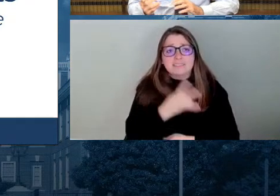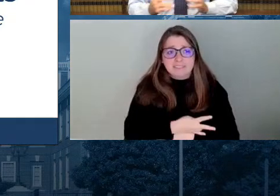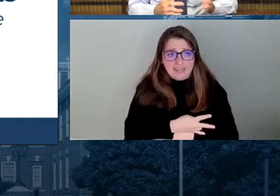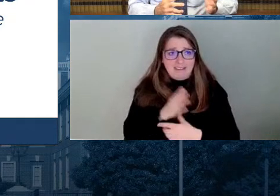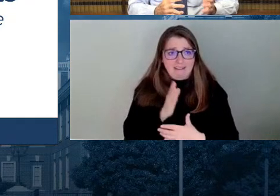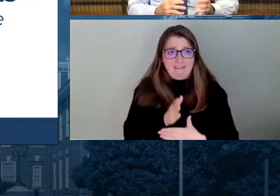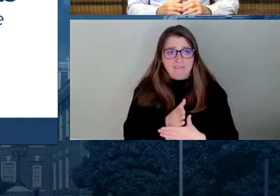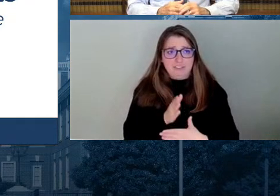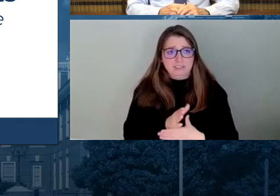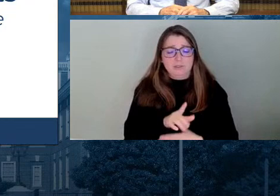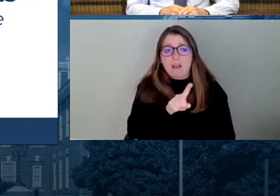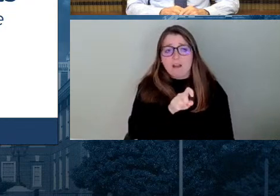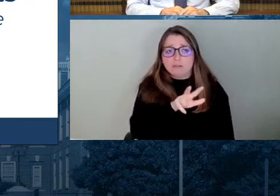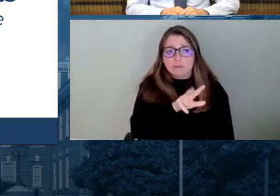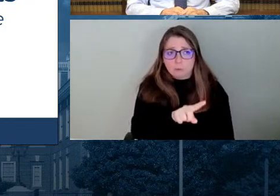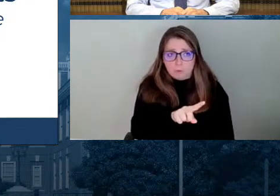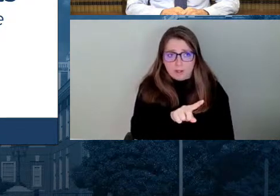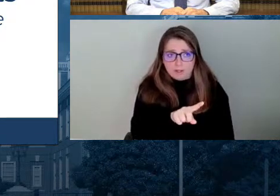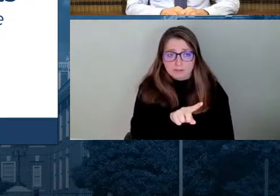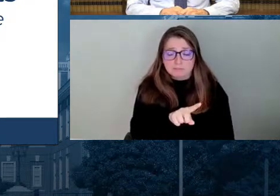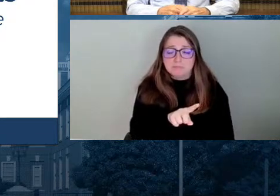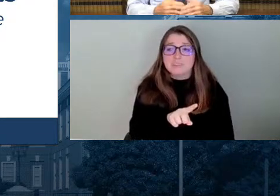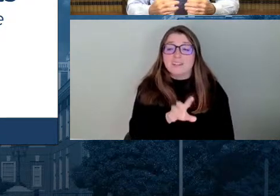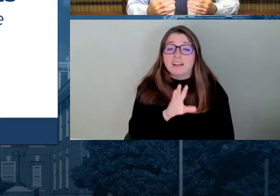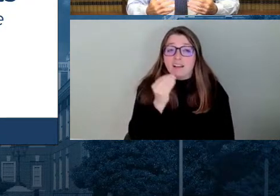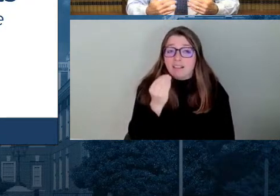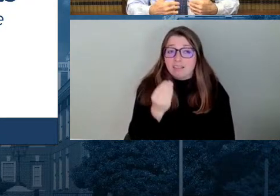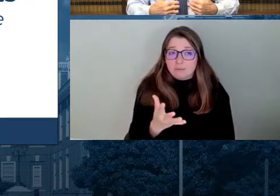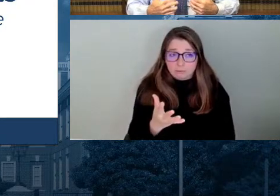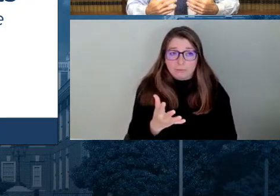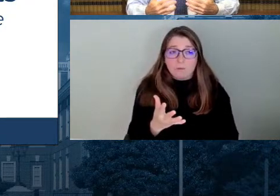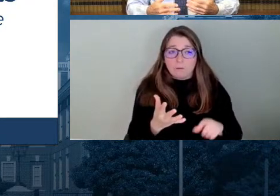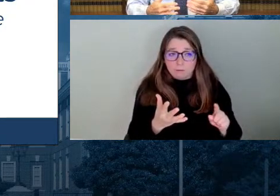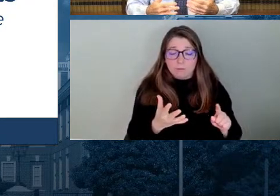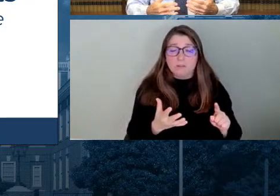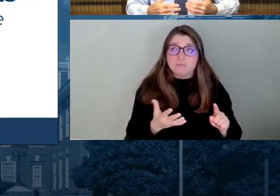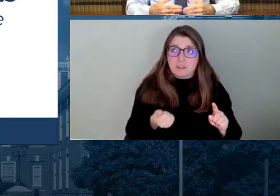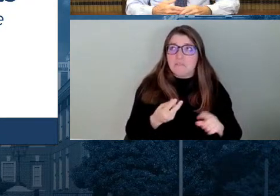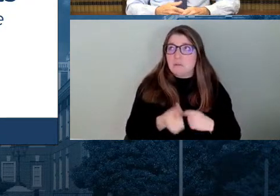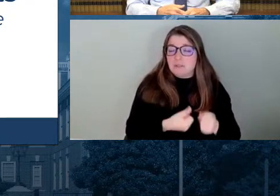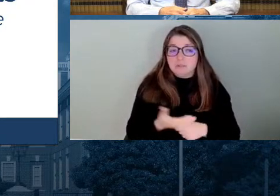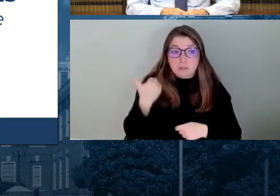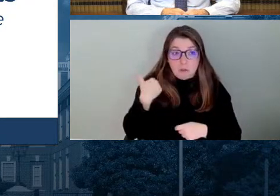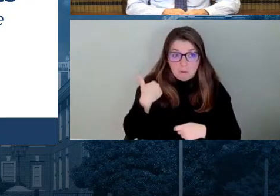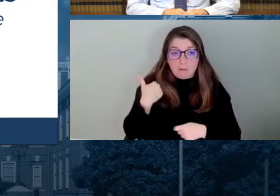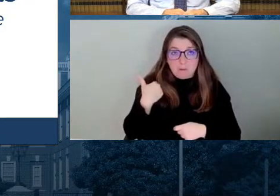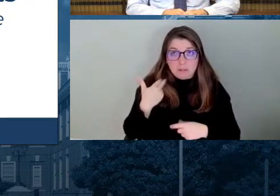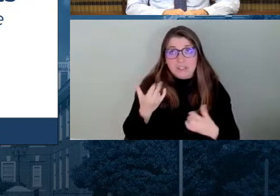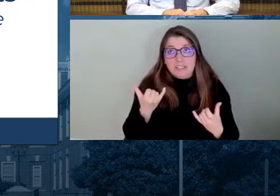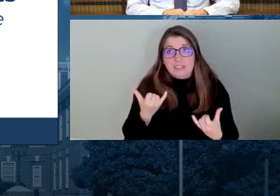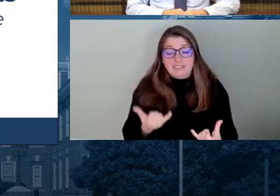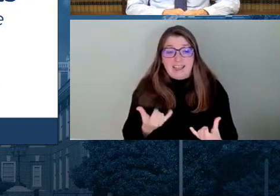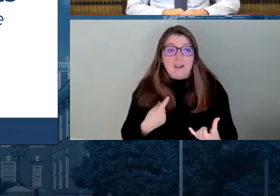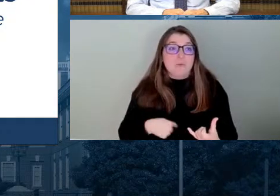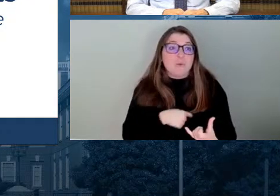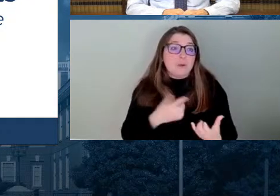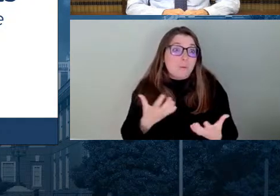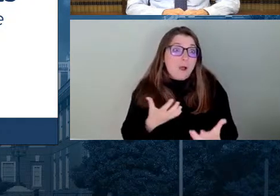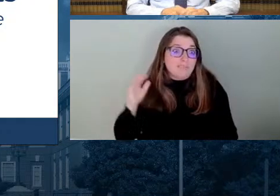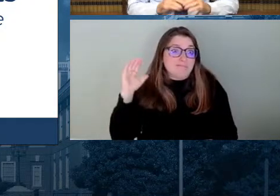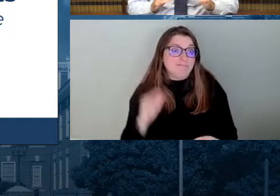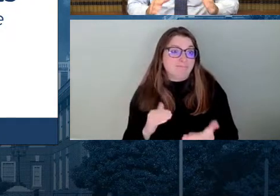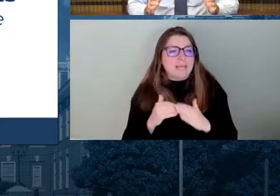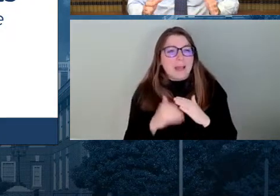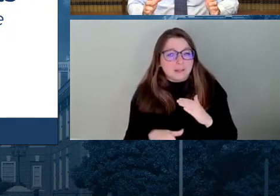If you think about where we were a couple years ago, we wanted to be under 100 on a 7-day moving average.